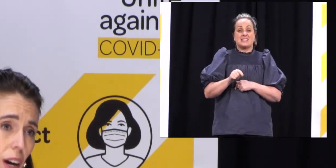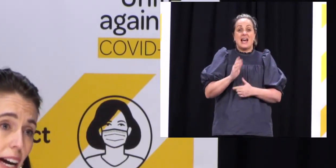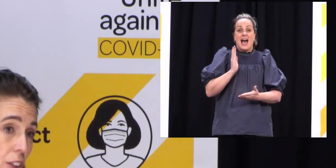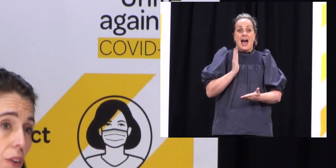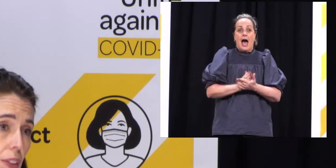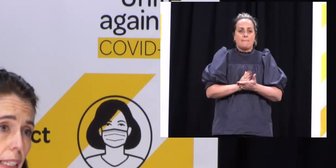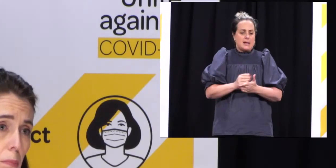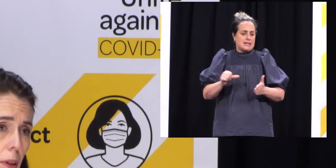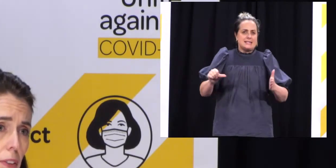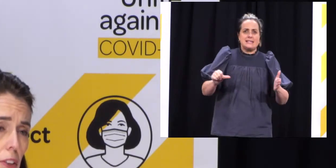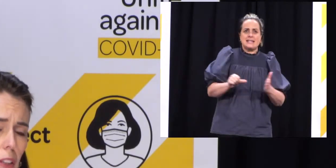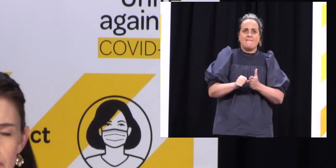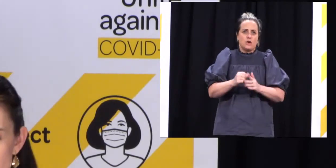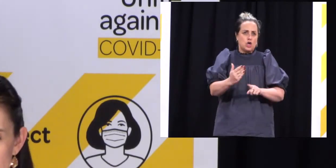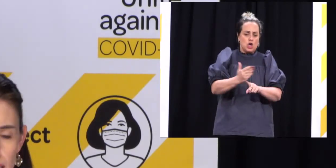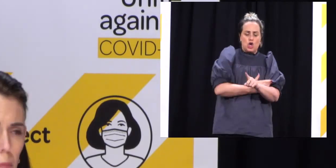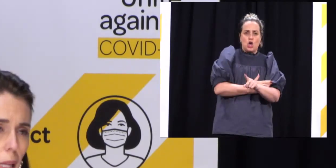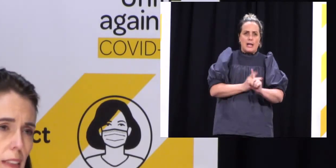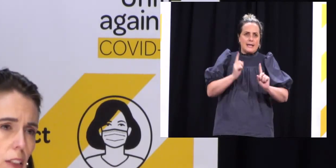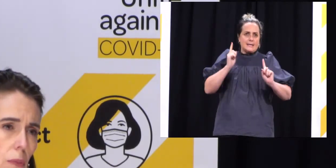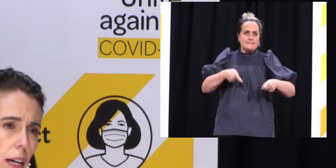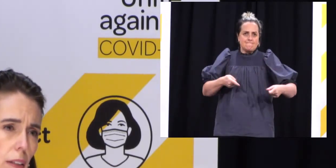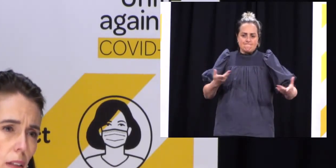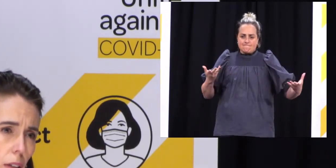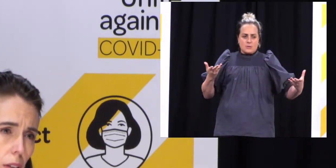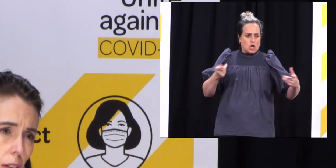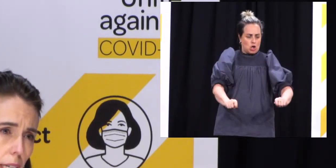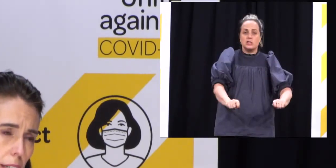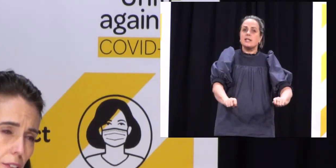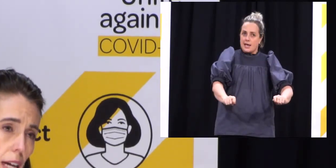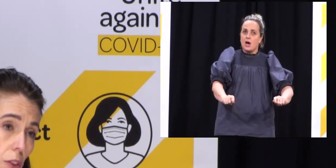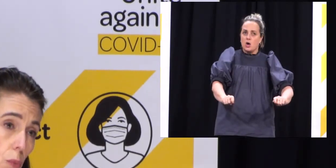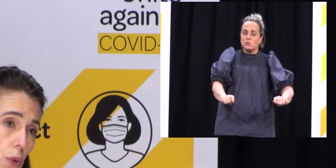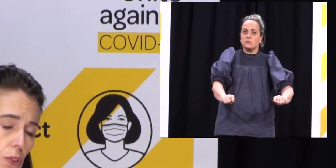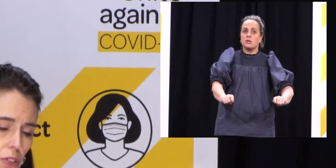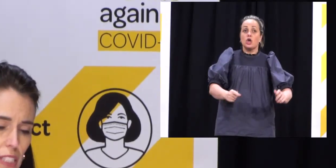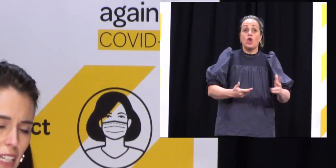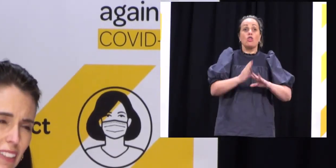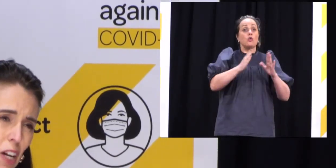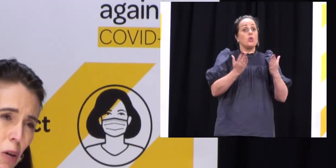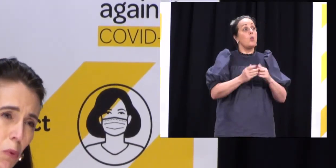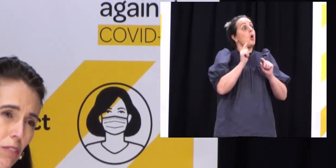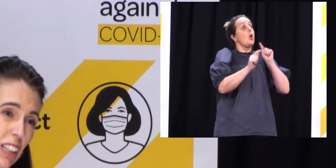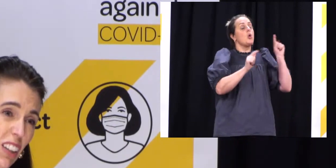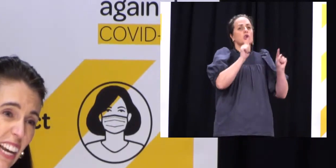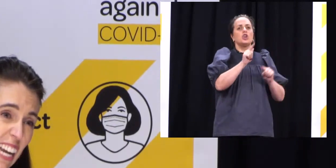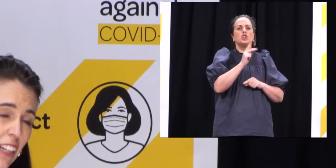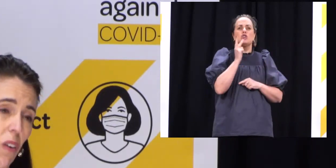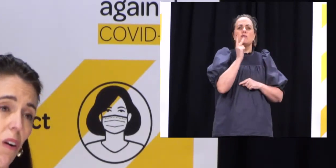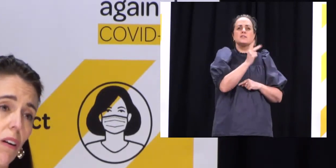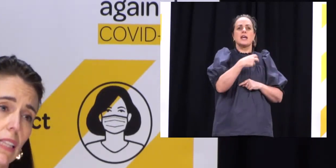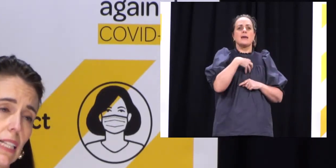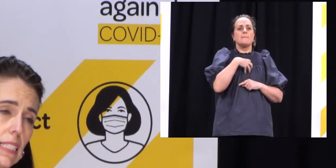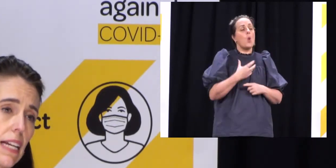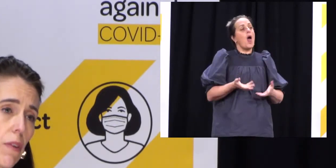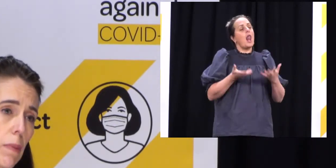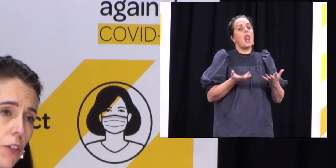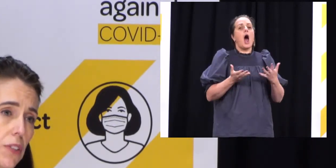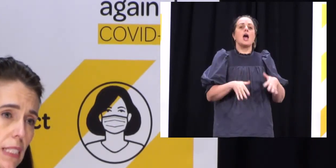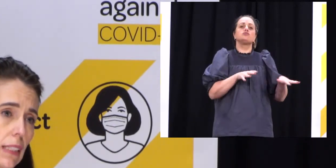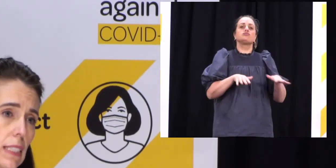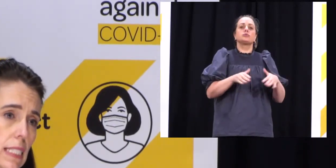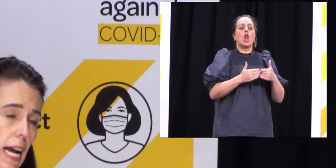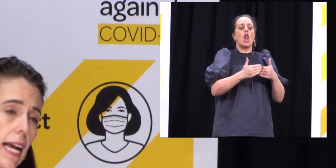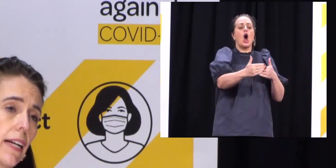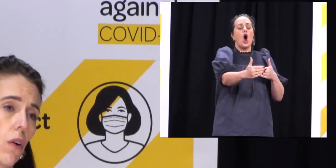a go hard, go early approach. You know, many other places around the world, you've seen more of a light and long. That's never been